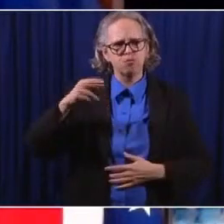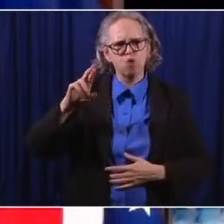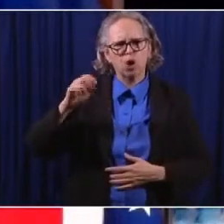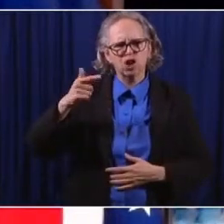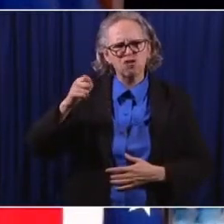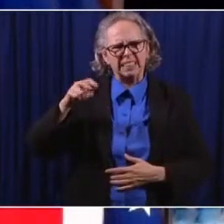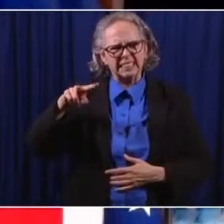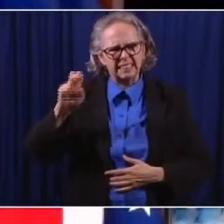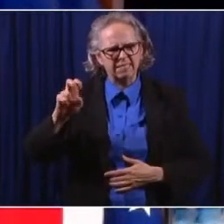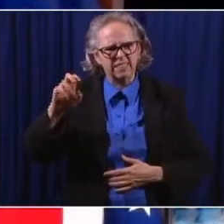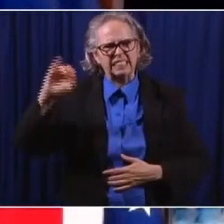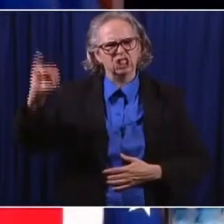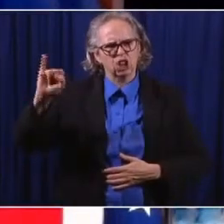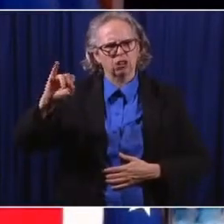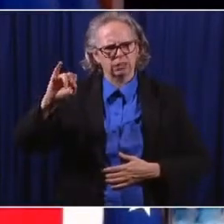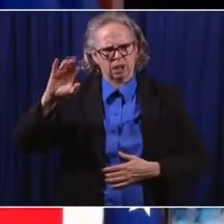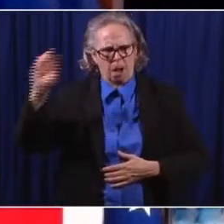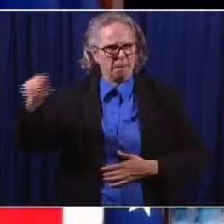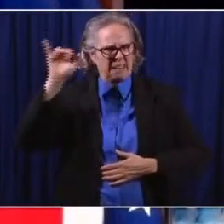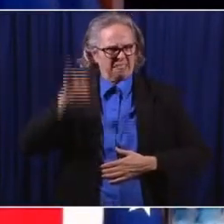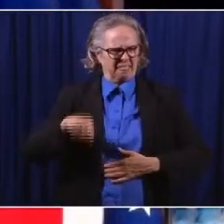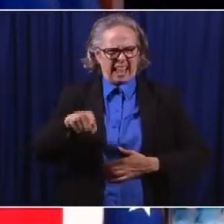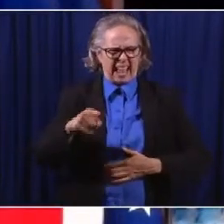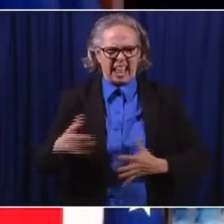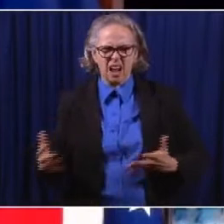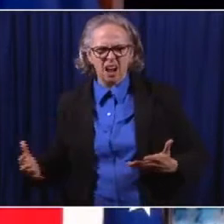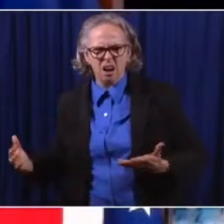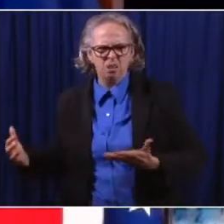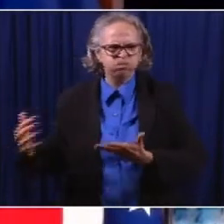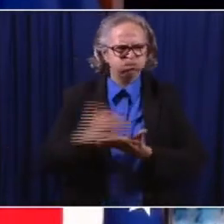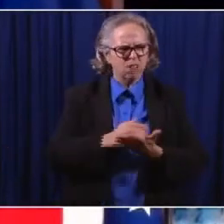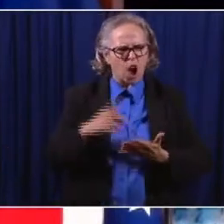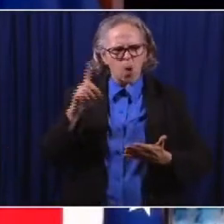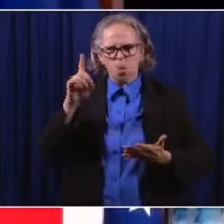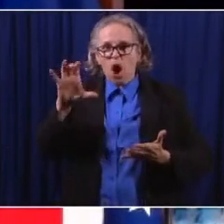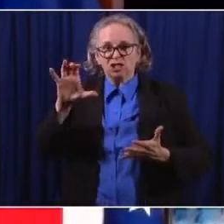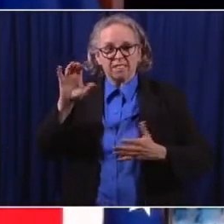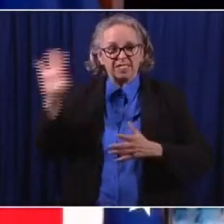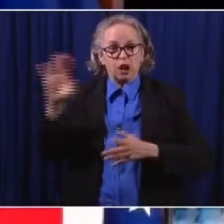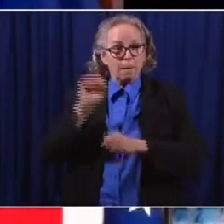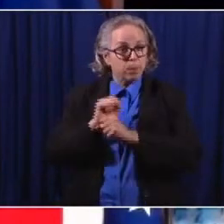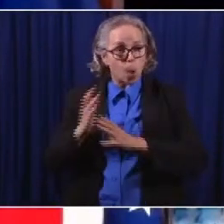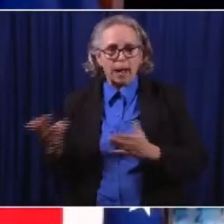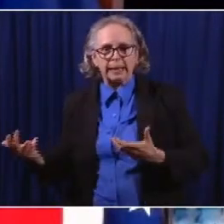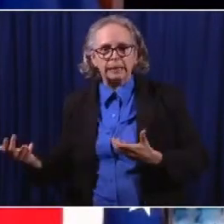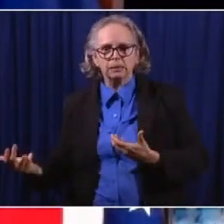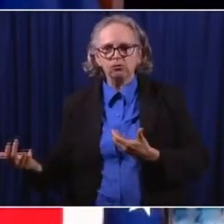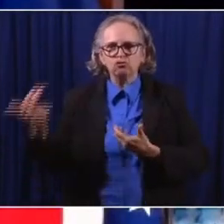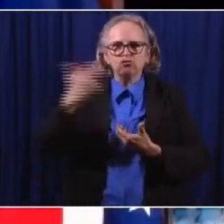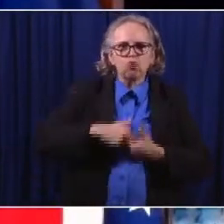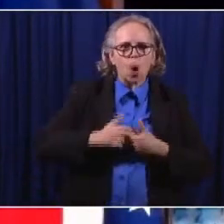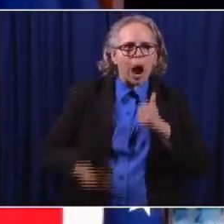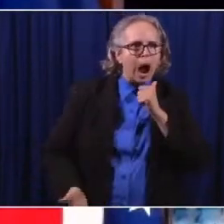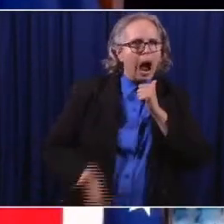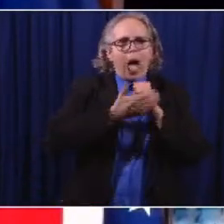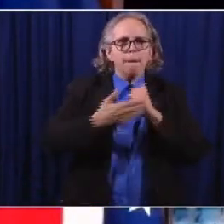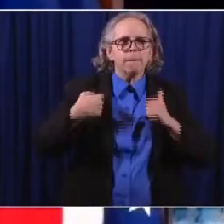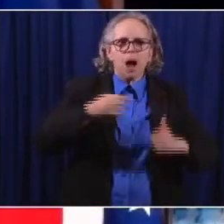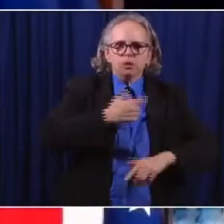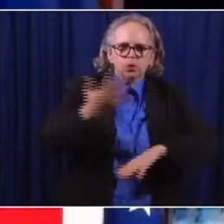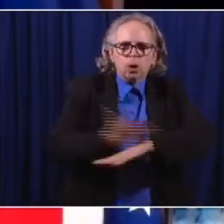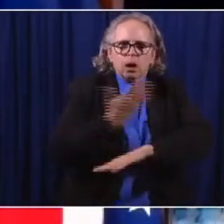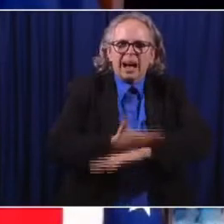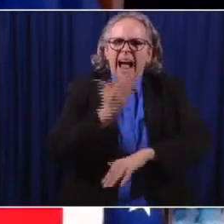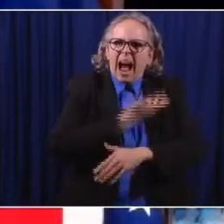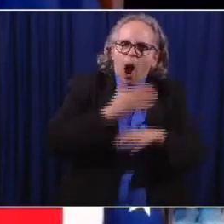up and be part of the early response to the pandemic, to help us put folks in the call center